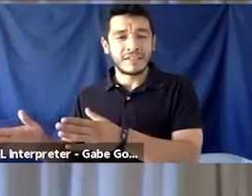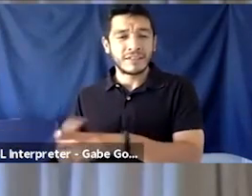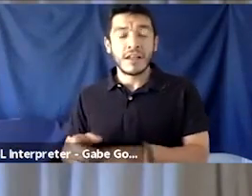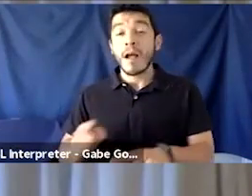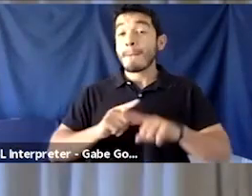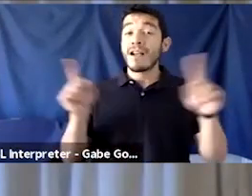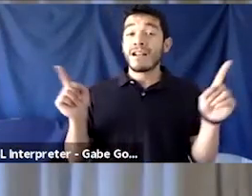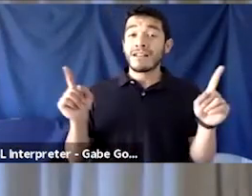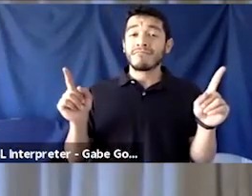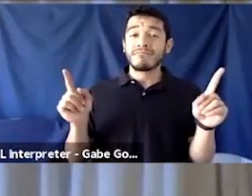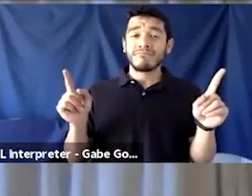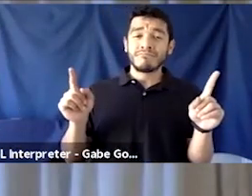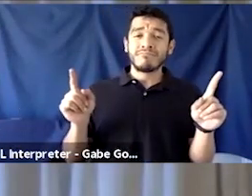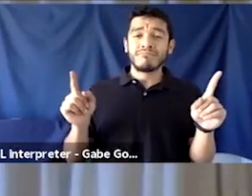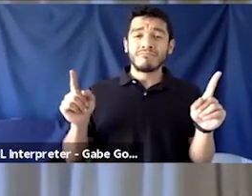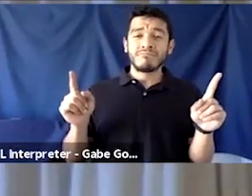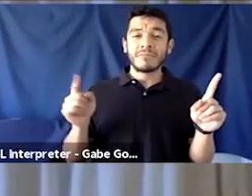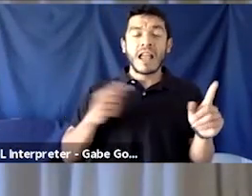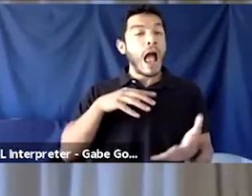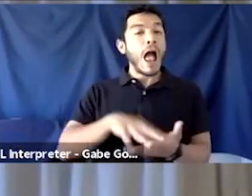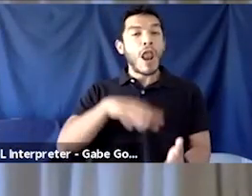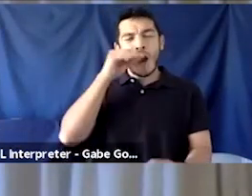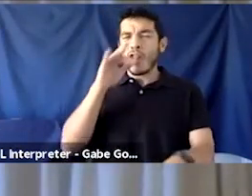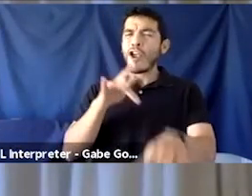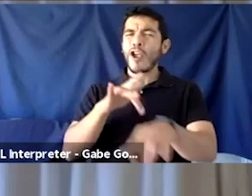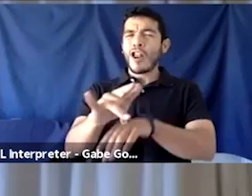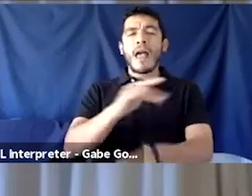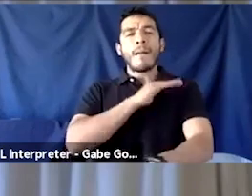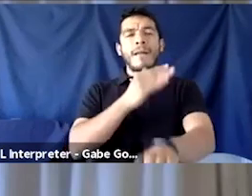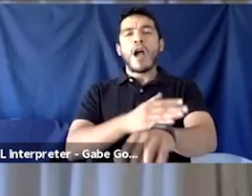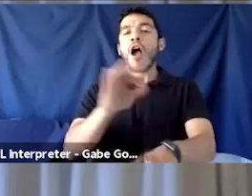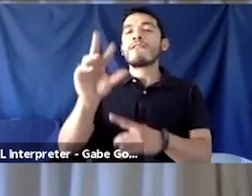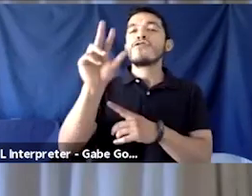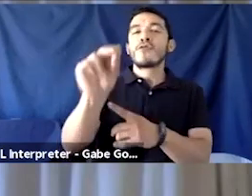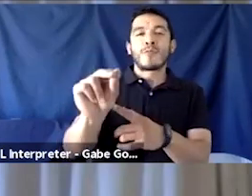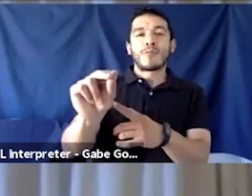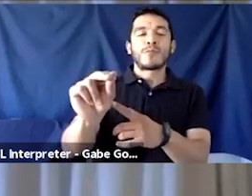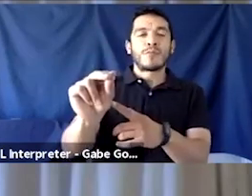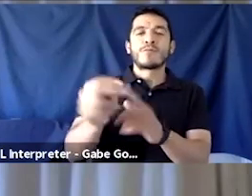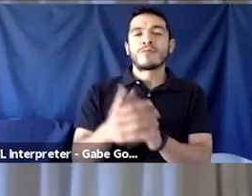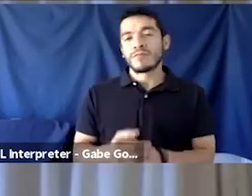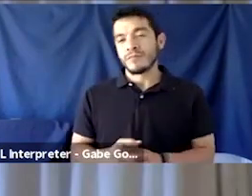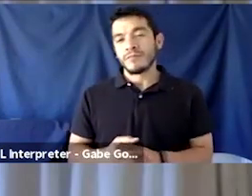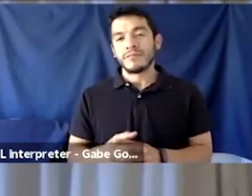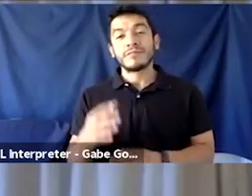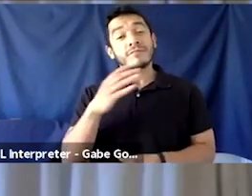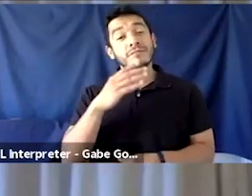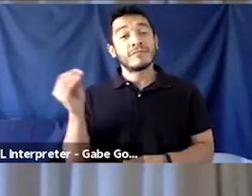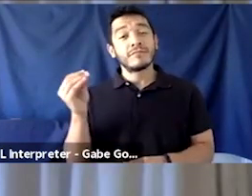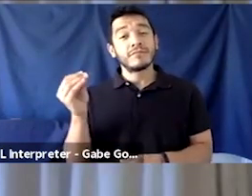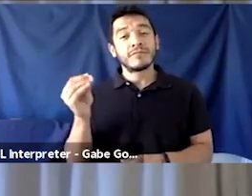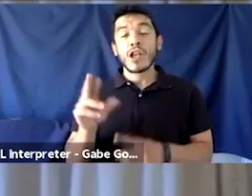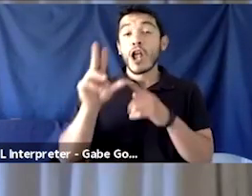But I learned early the power of the no. And no